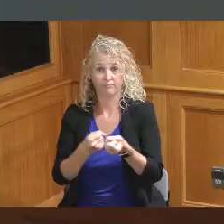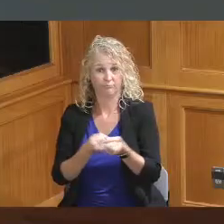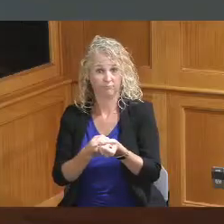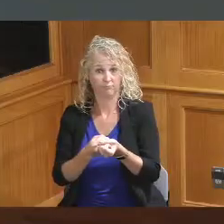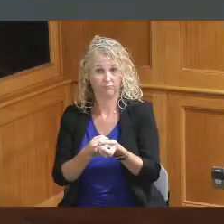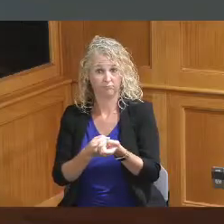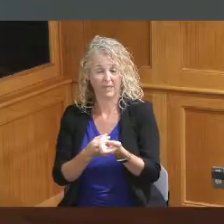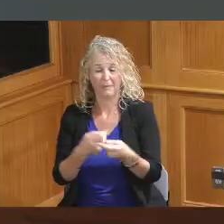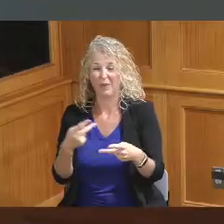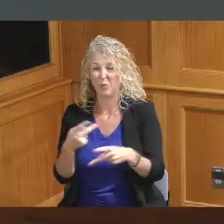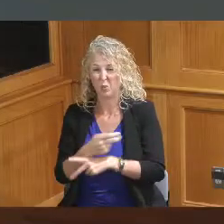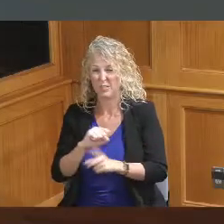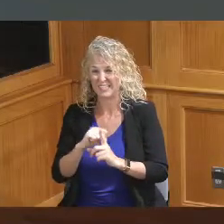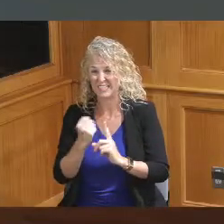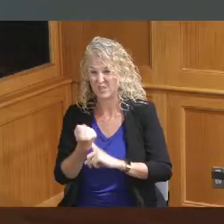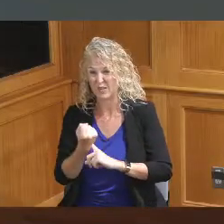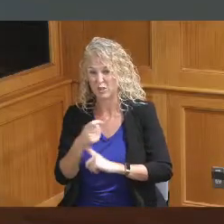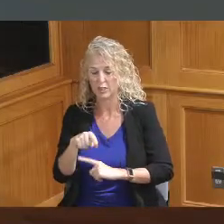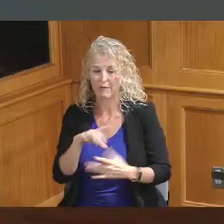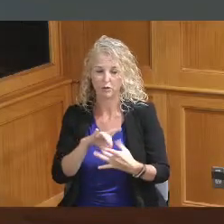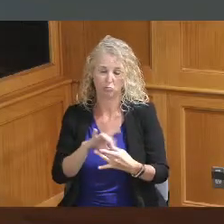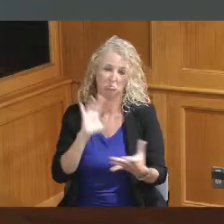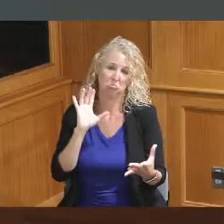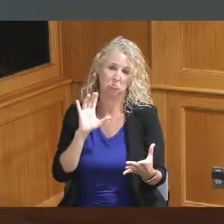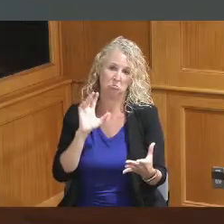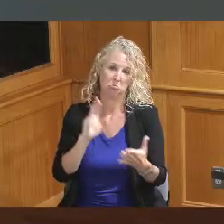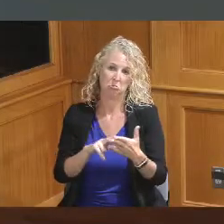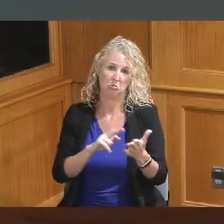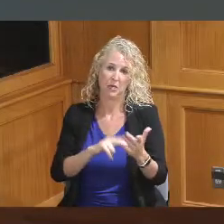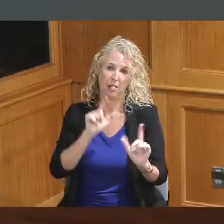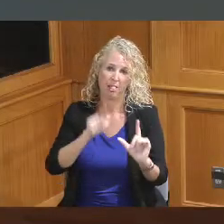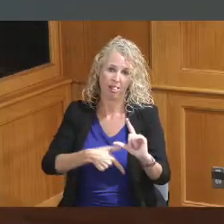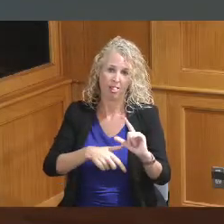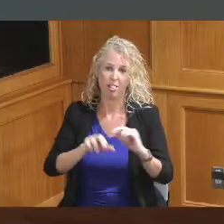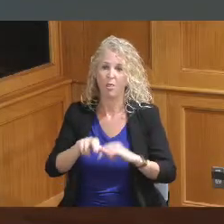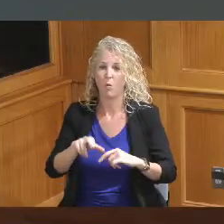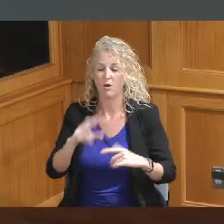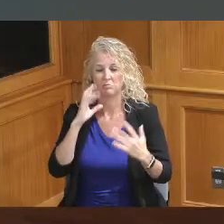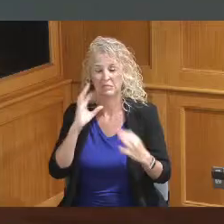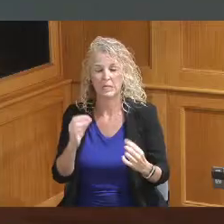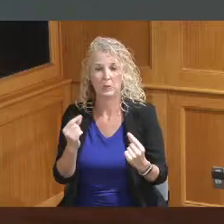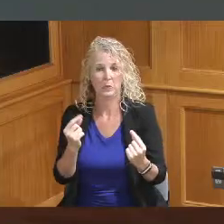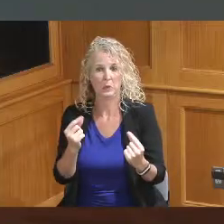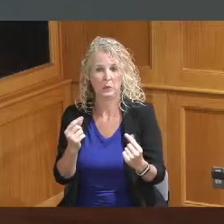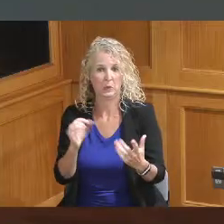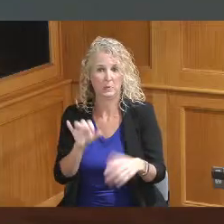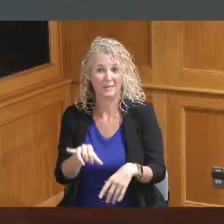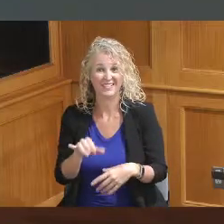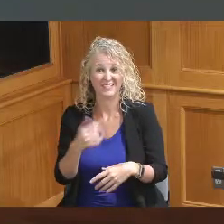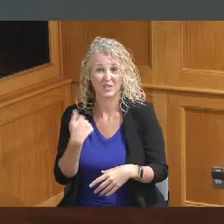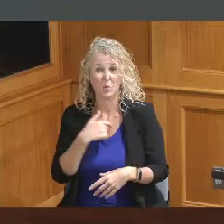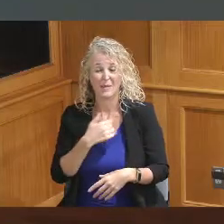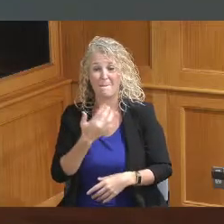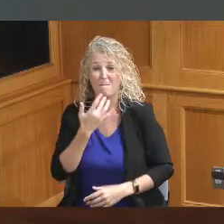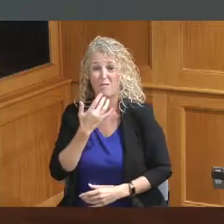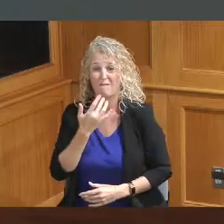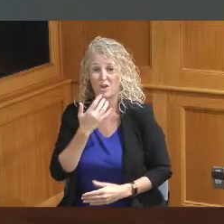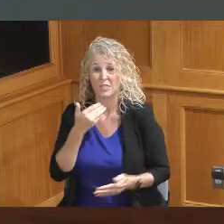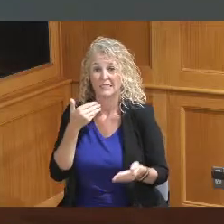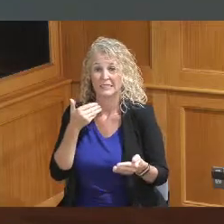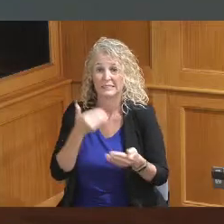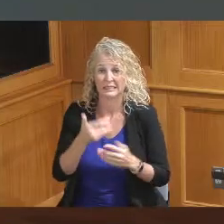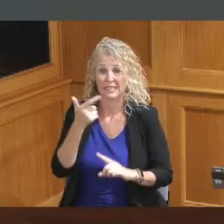at the worst-case scenario, we have to terminate those contracts or decide whether we want to move forward with them. But we'd rather just get to a